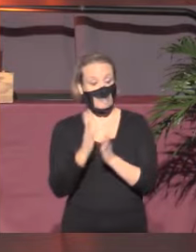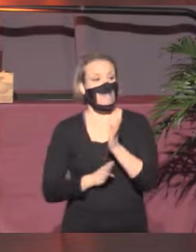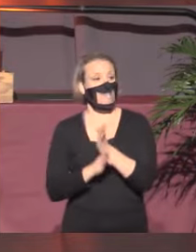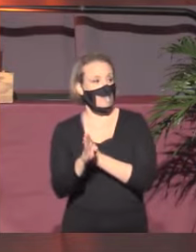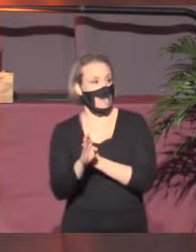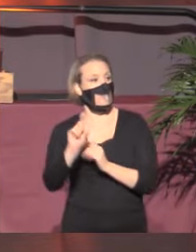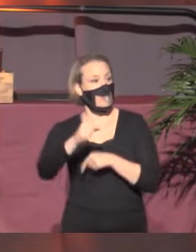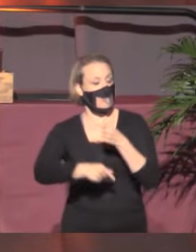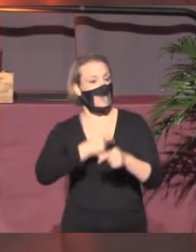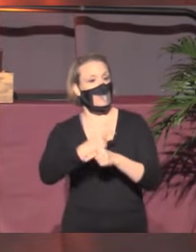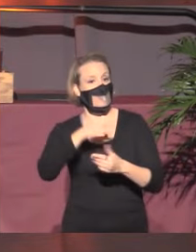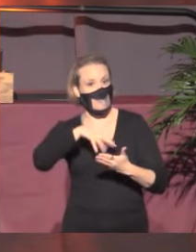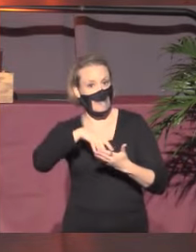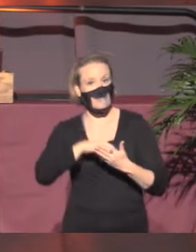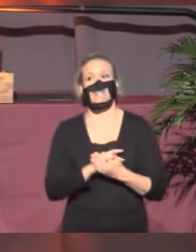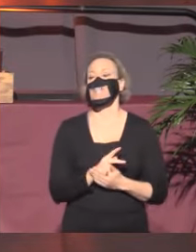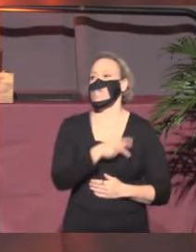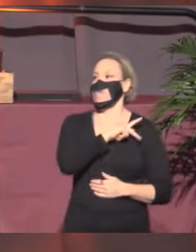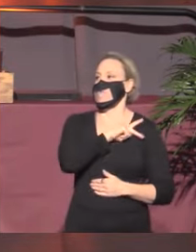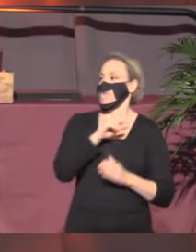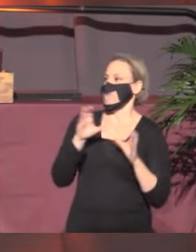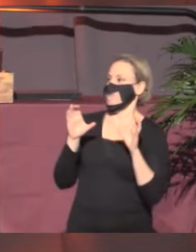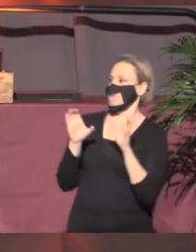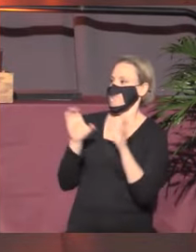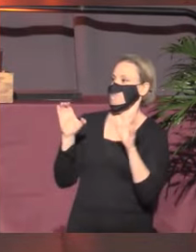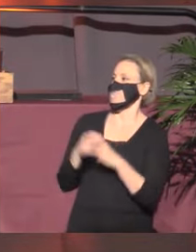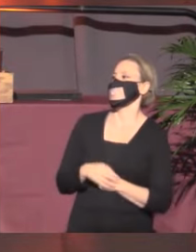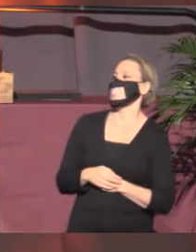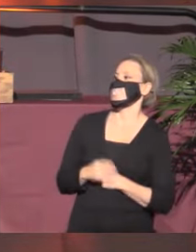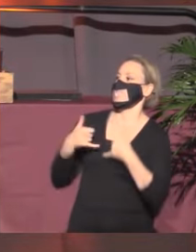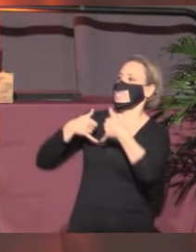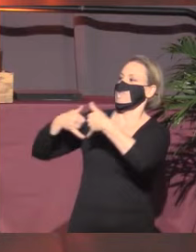training certificate. And he received the second undergraduate award.